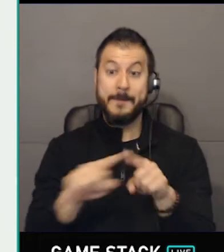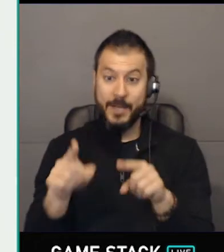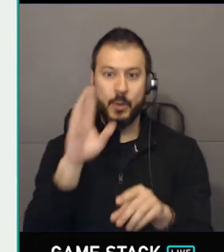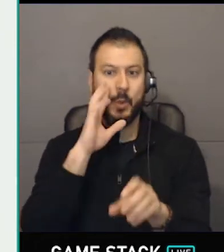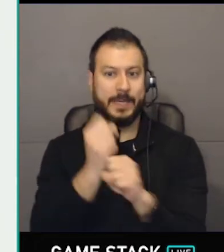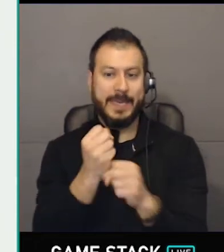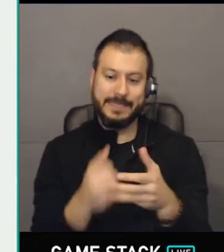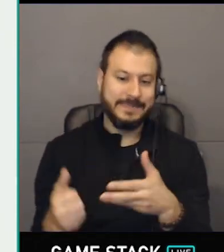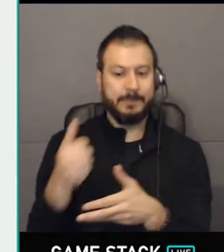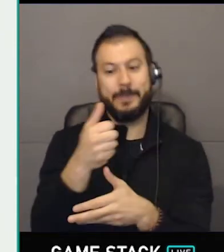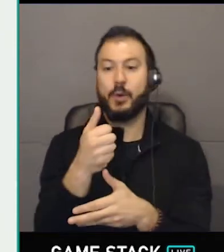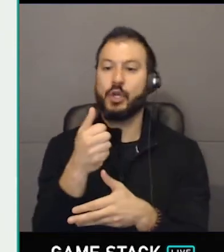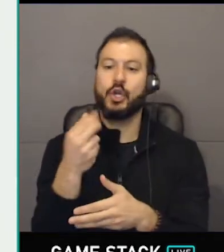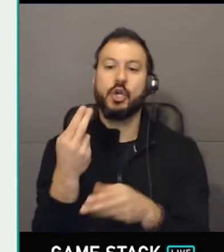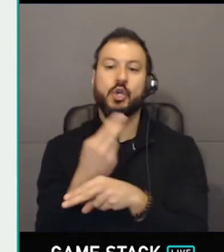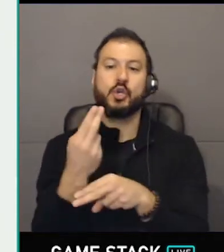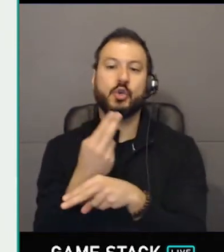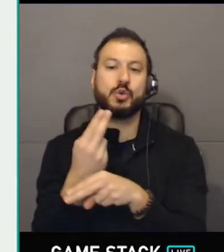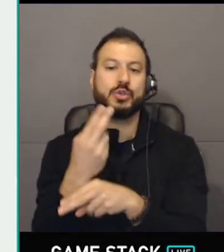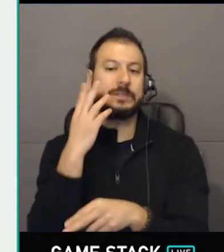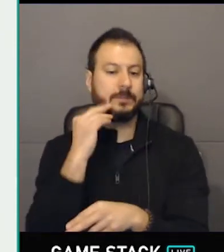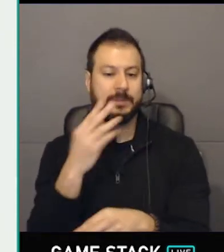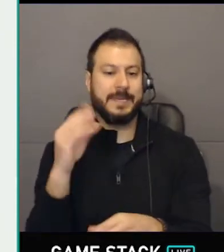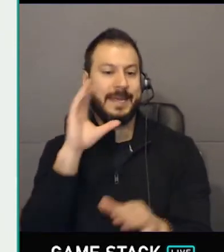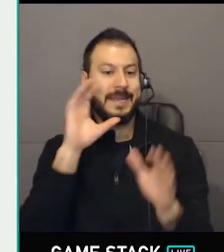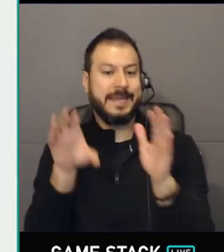user experience and image quality.